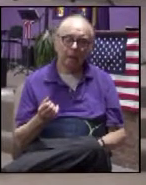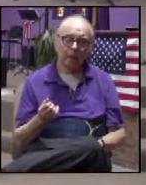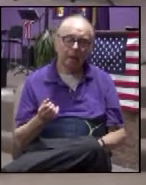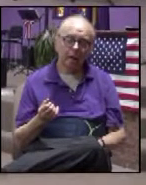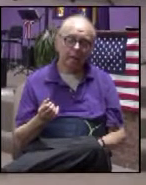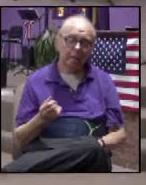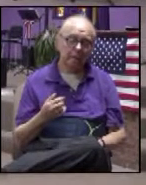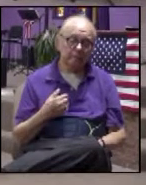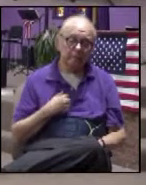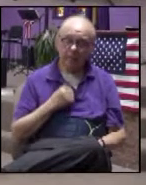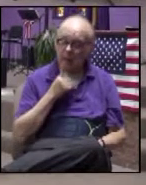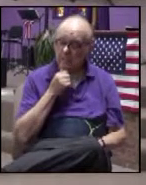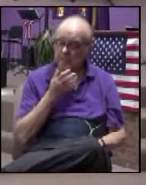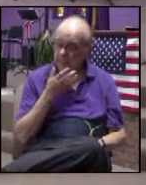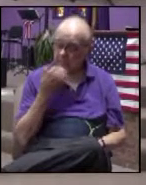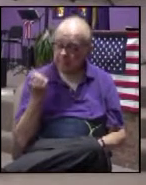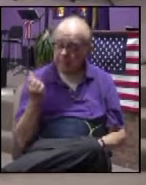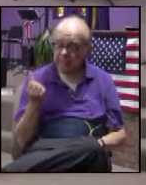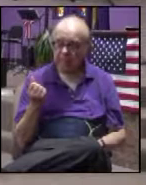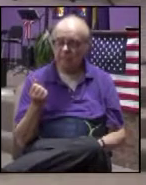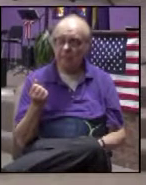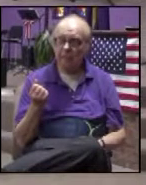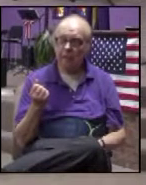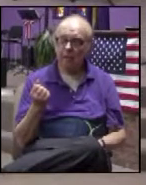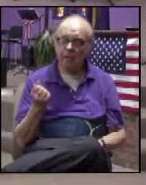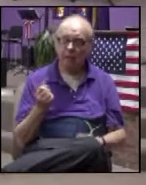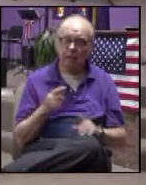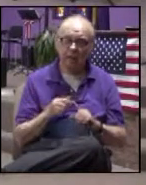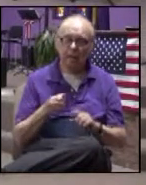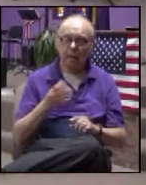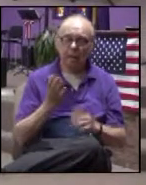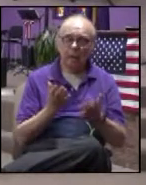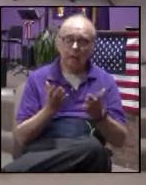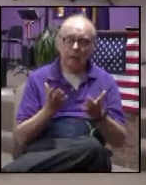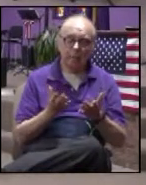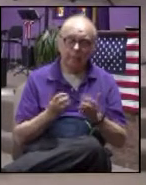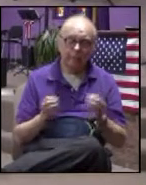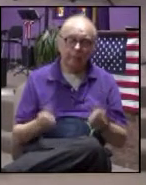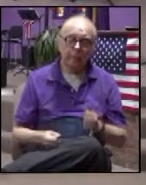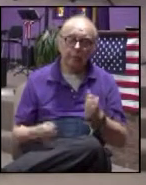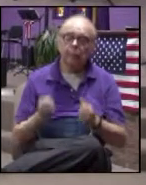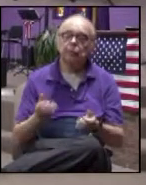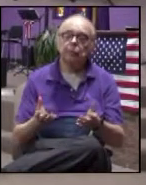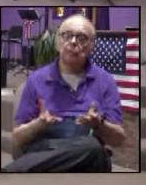I'm not the best. But God, I want to be the most willing.